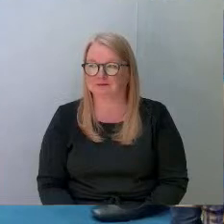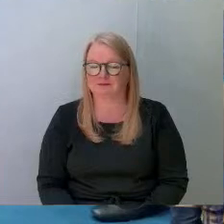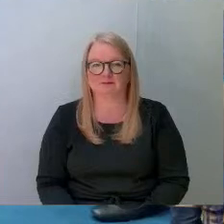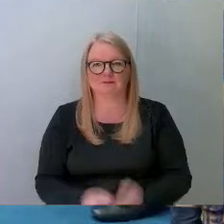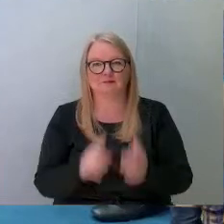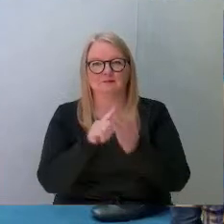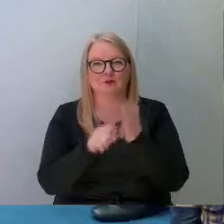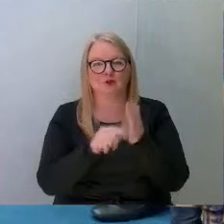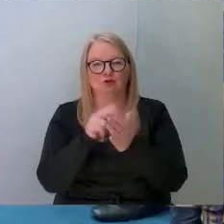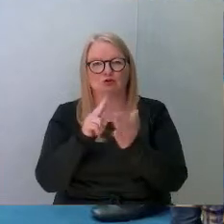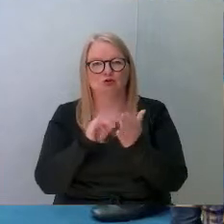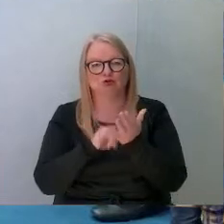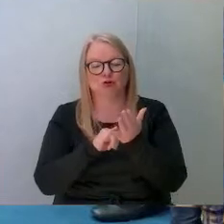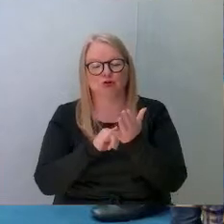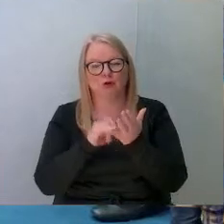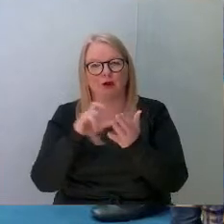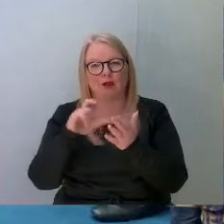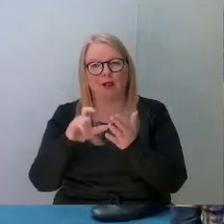Joshua Clark Herriot.